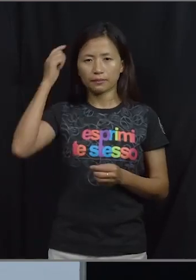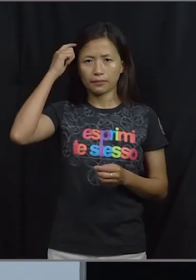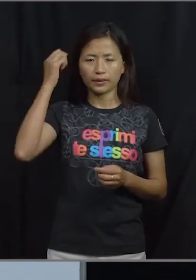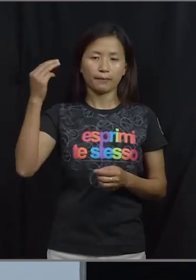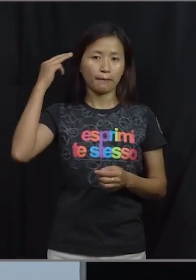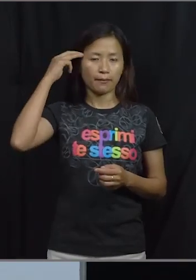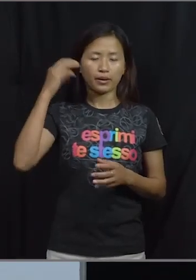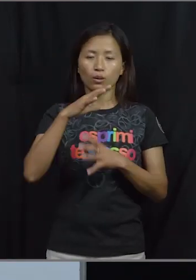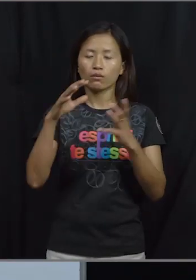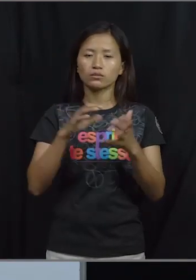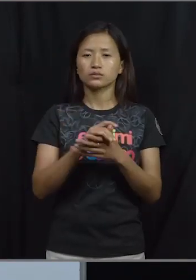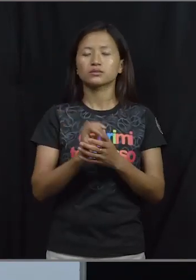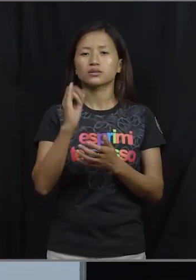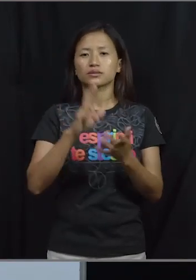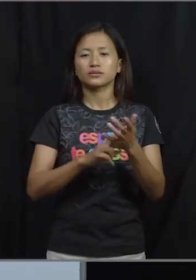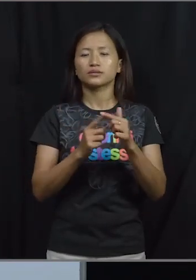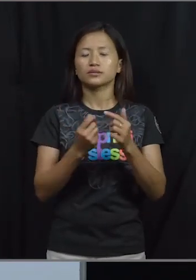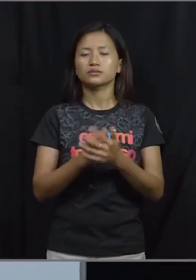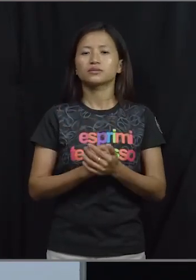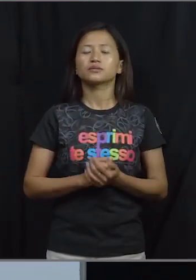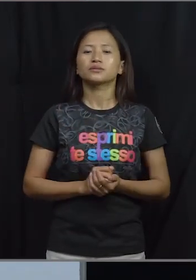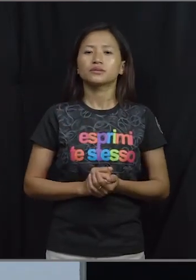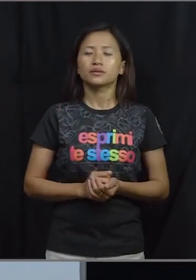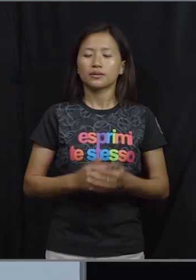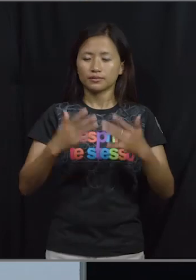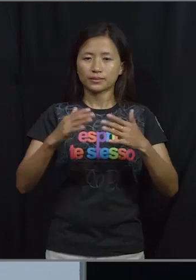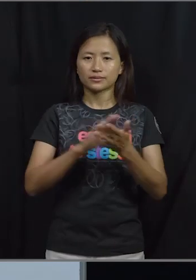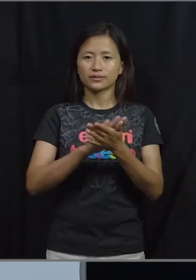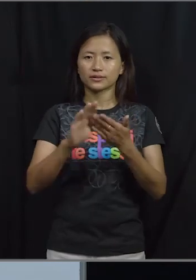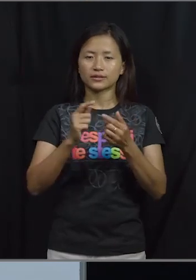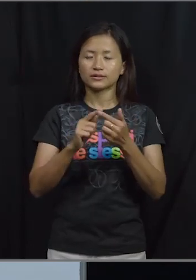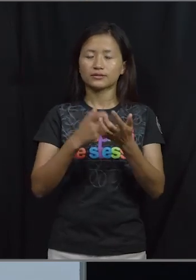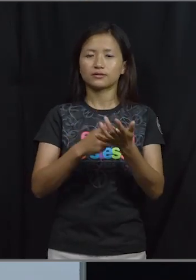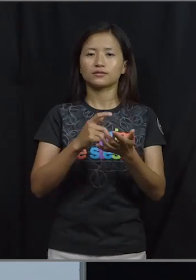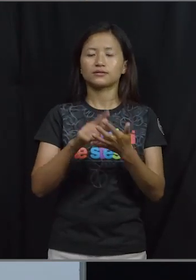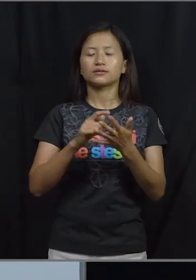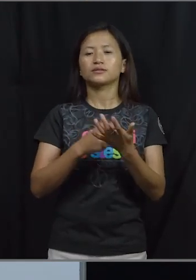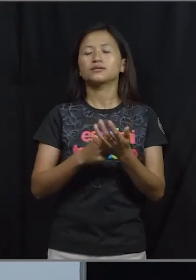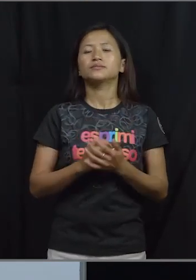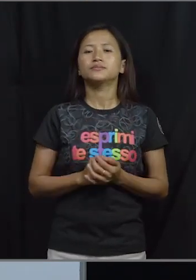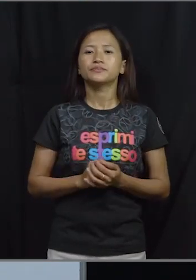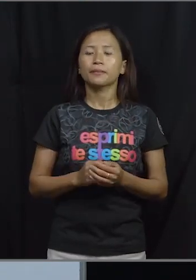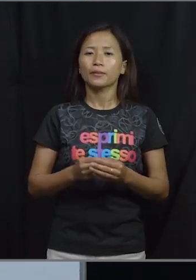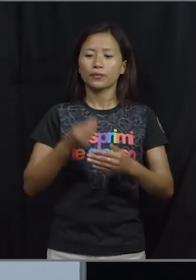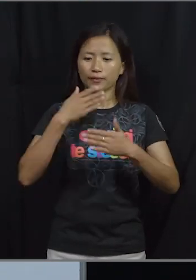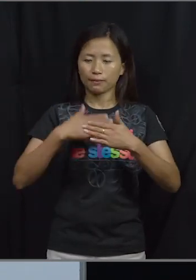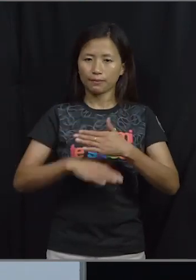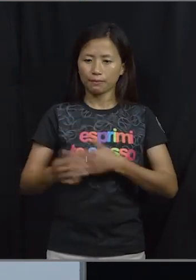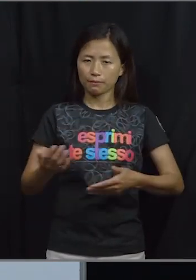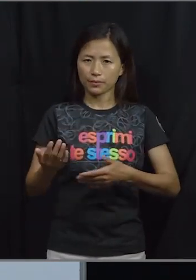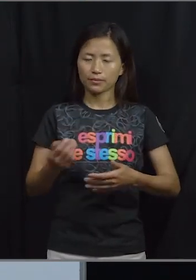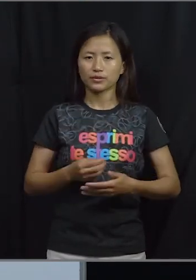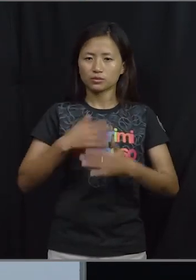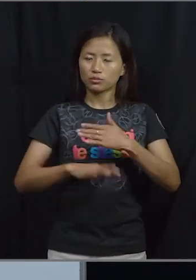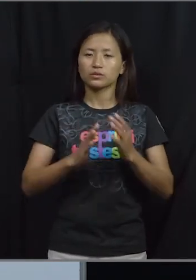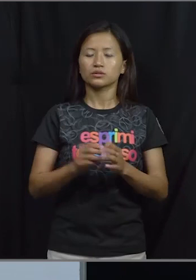intellect, isn't it? So according to this concept, mental hereditary, when a baby is born into this world,